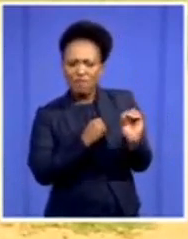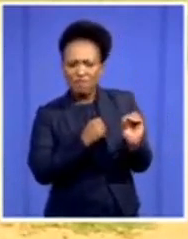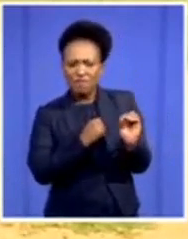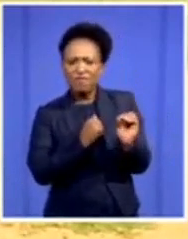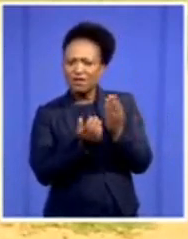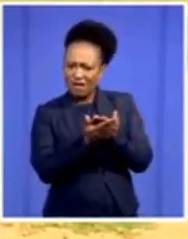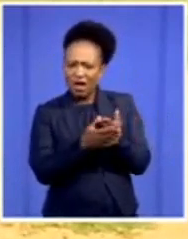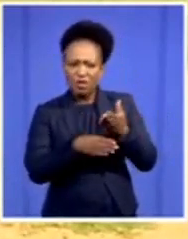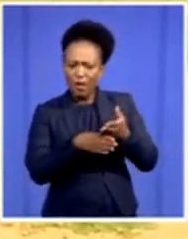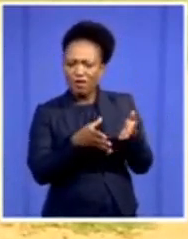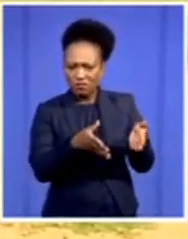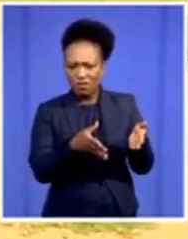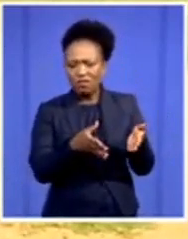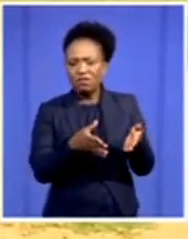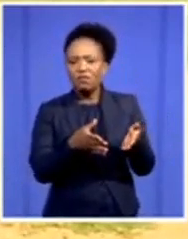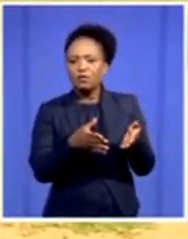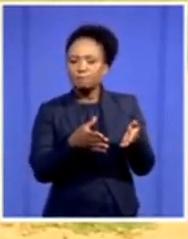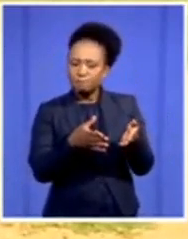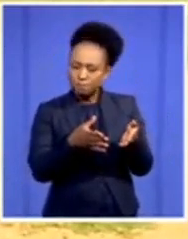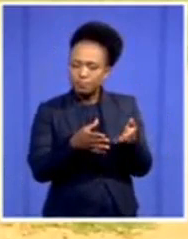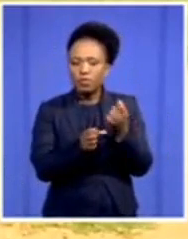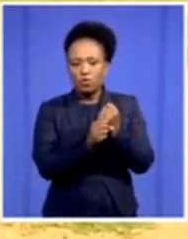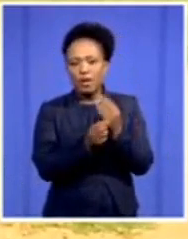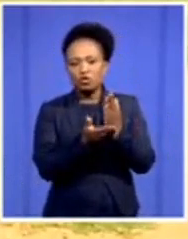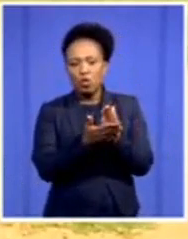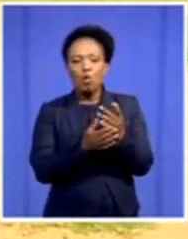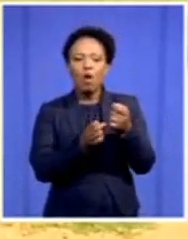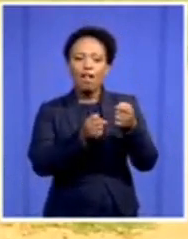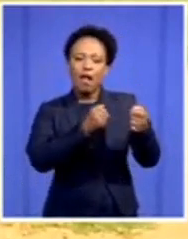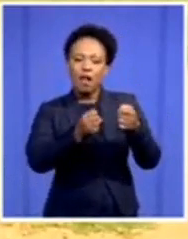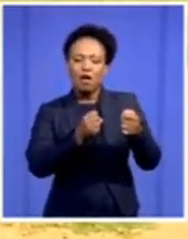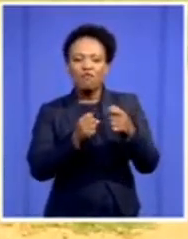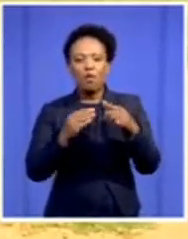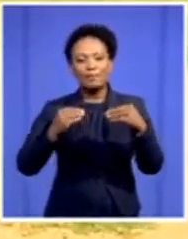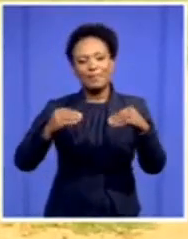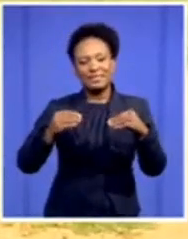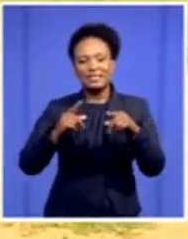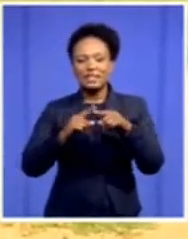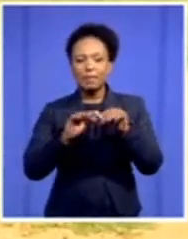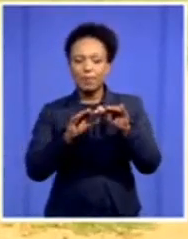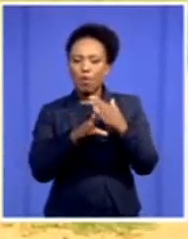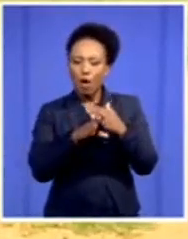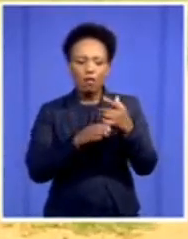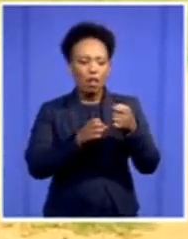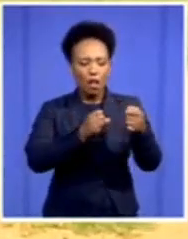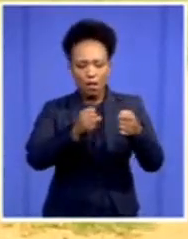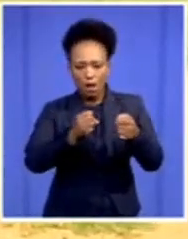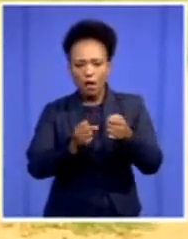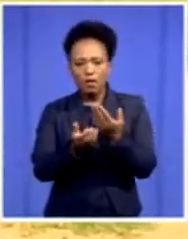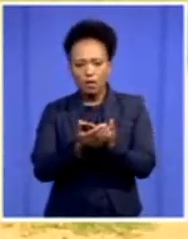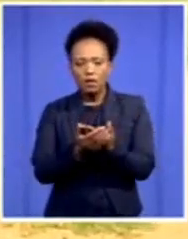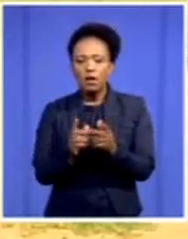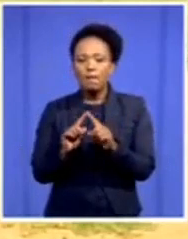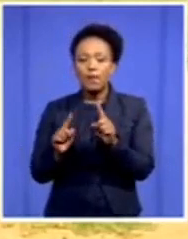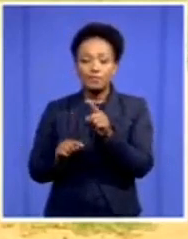making sure that there's employment of both business and employment opportunities for them. But Desiree, as you rightfully stated, we are